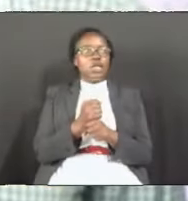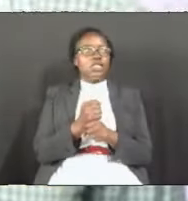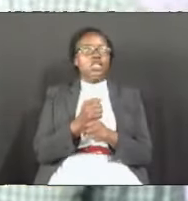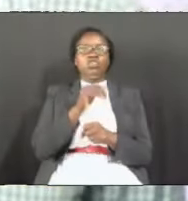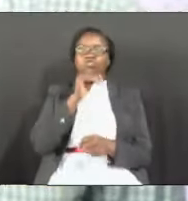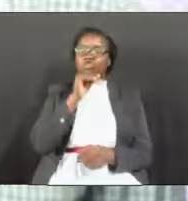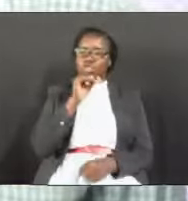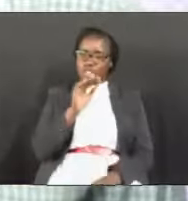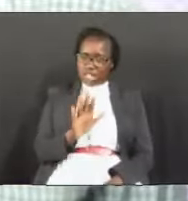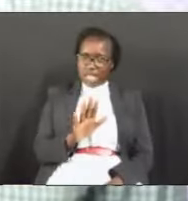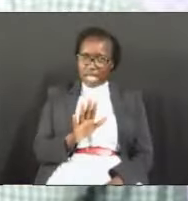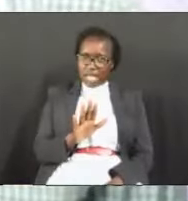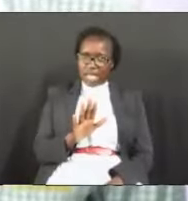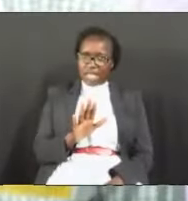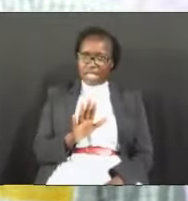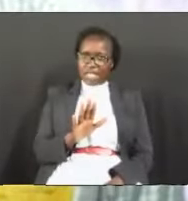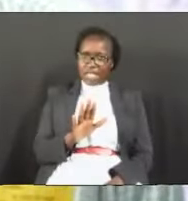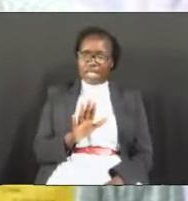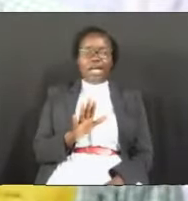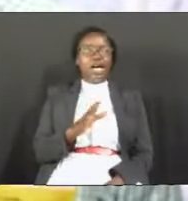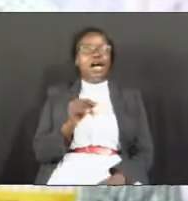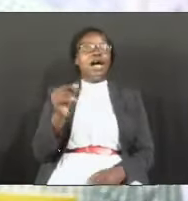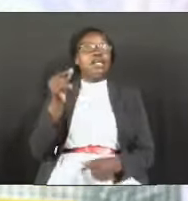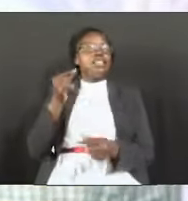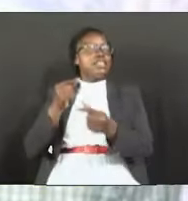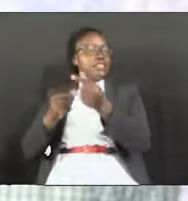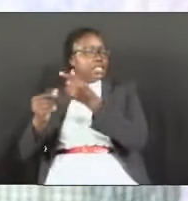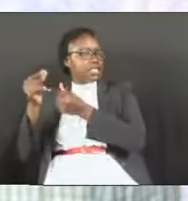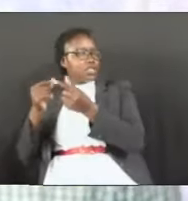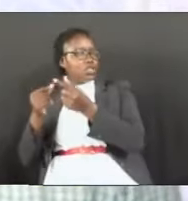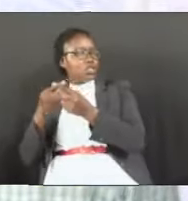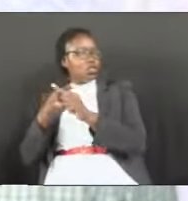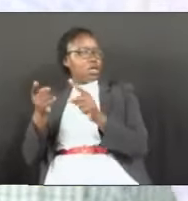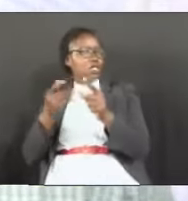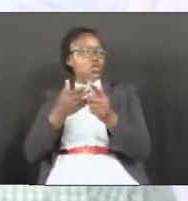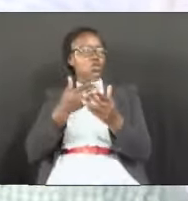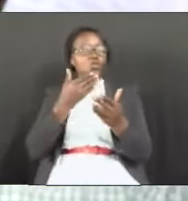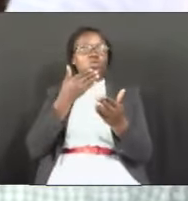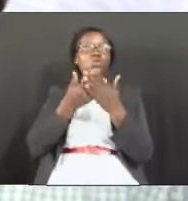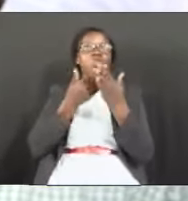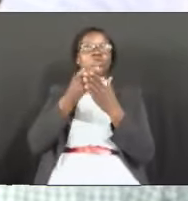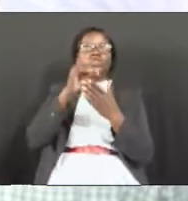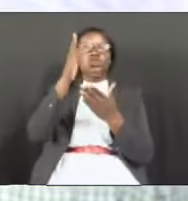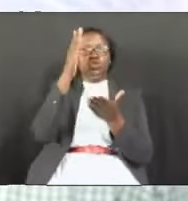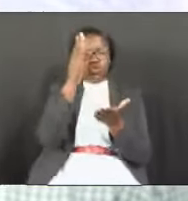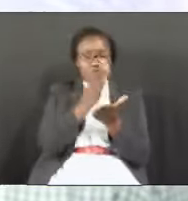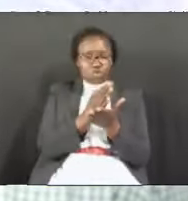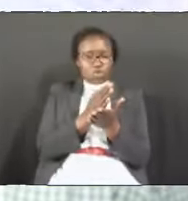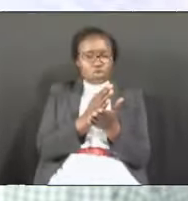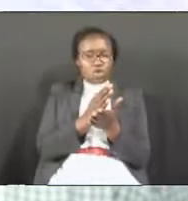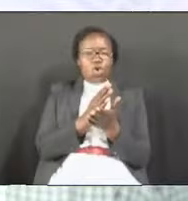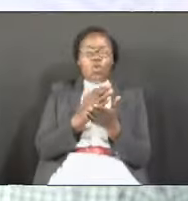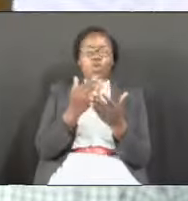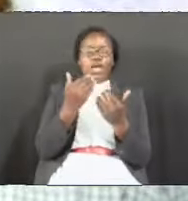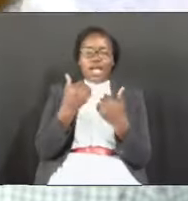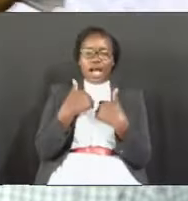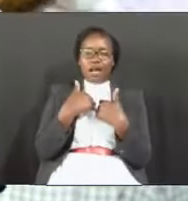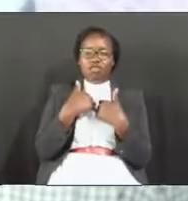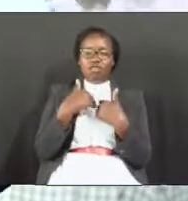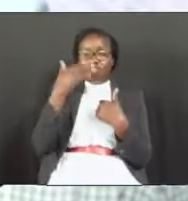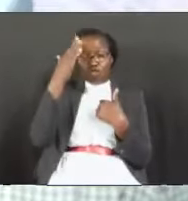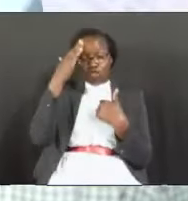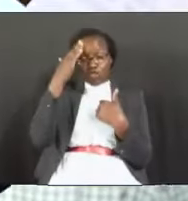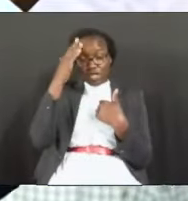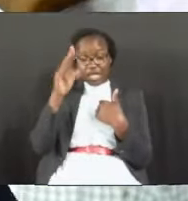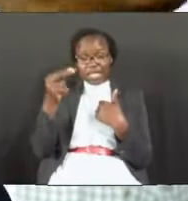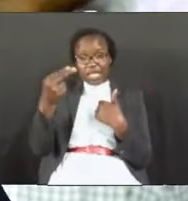son a great nation. And thank you because you know he did. Even though Hagar and Ishmael were never taken